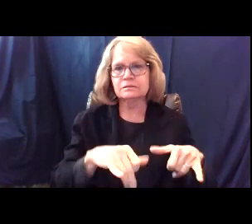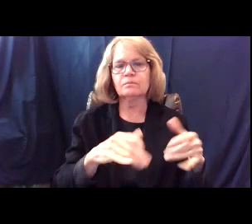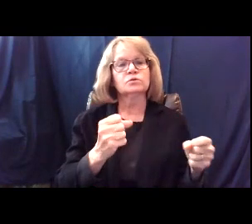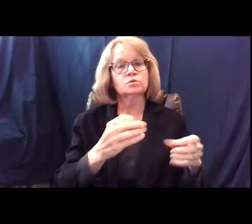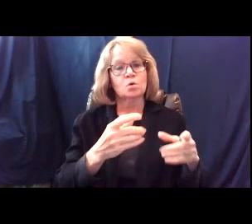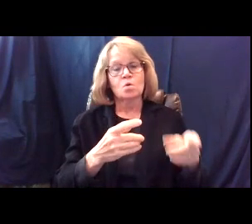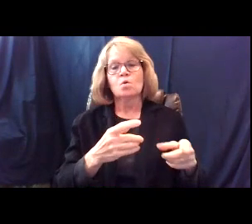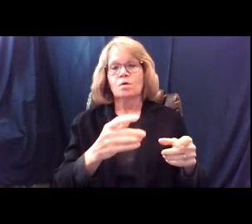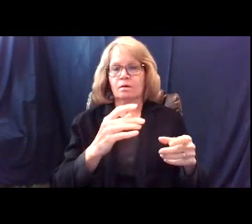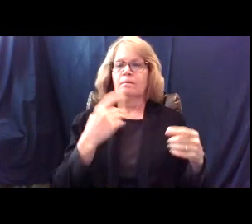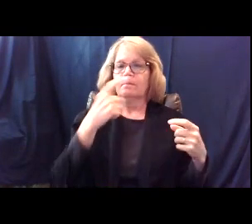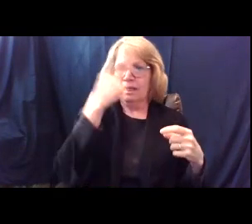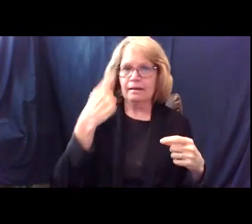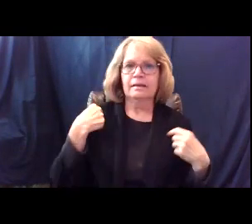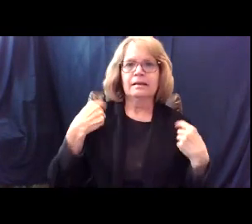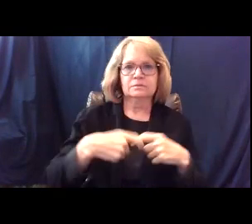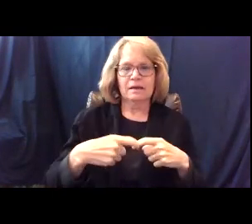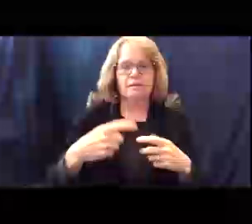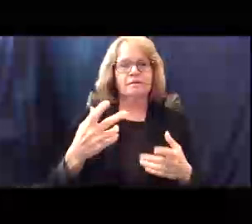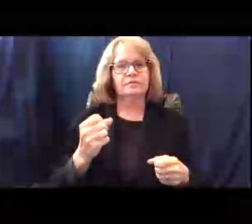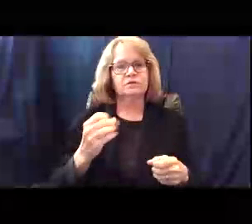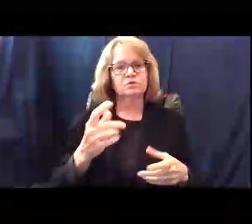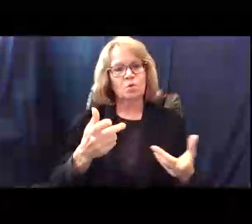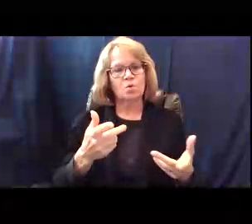that has a blanket ban,